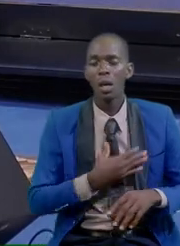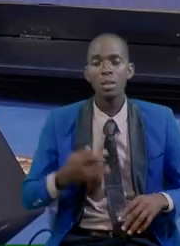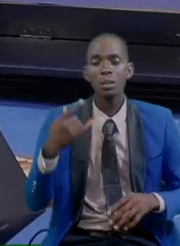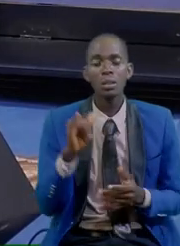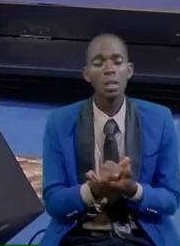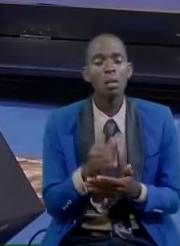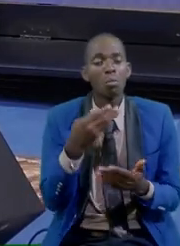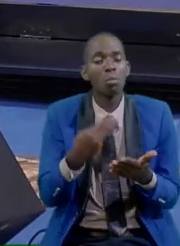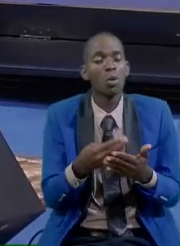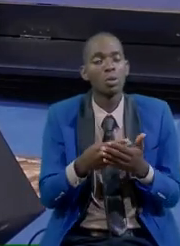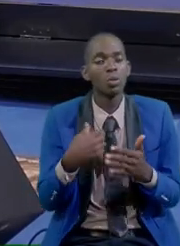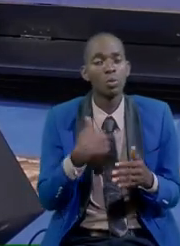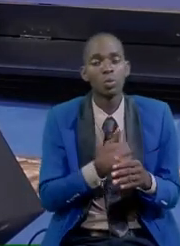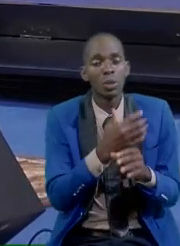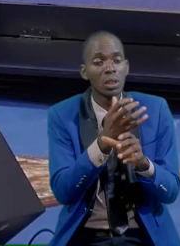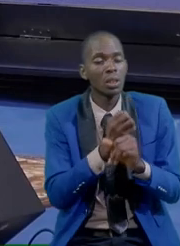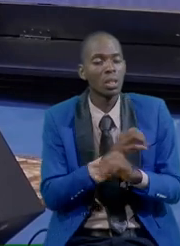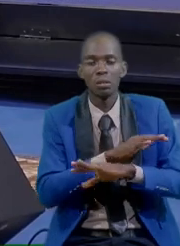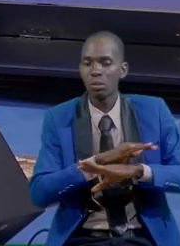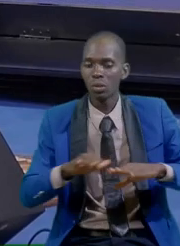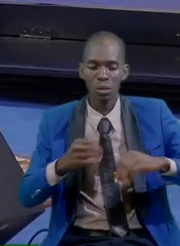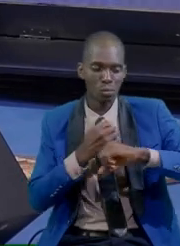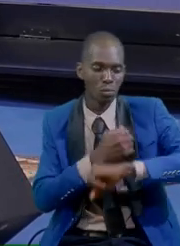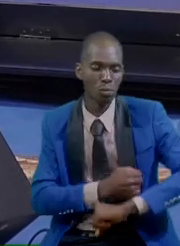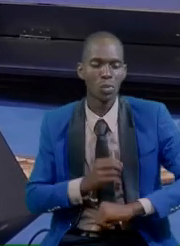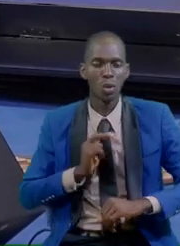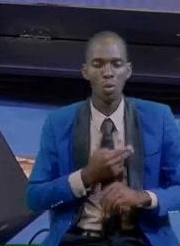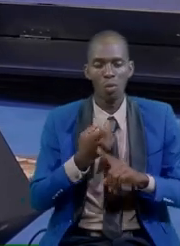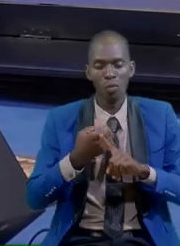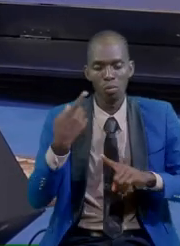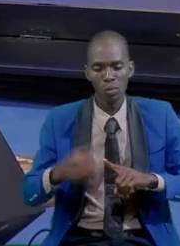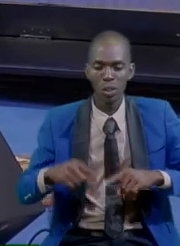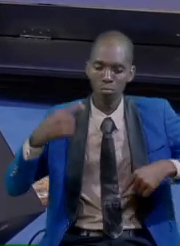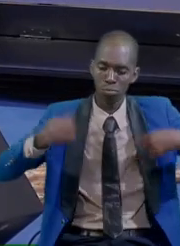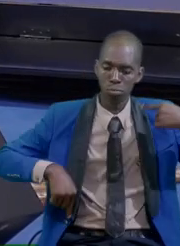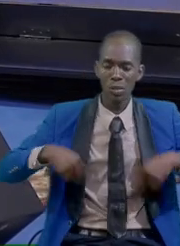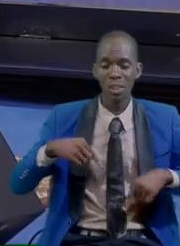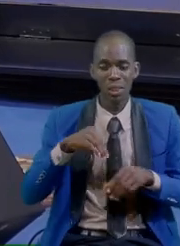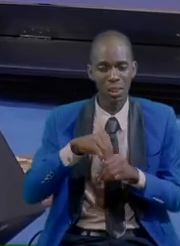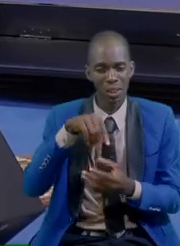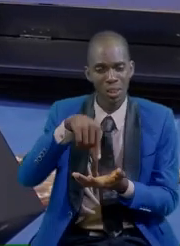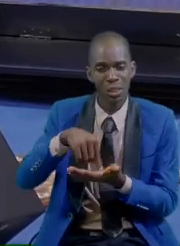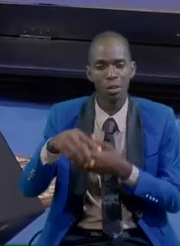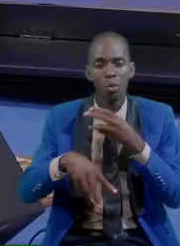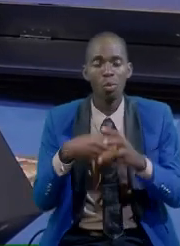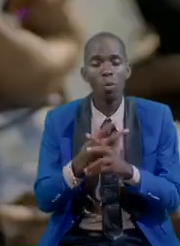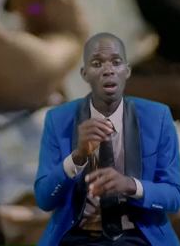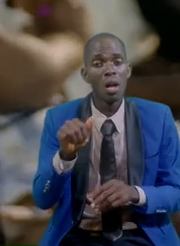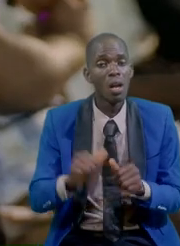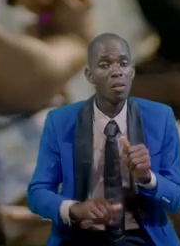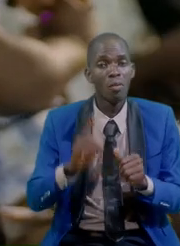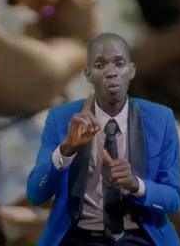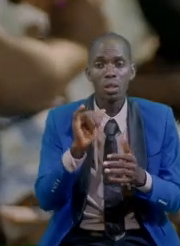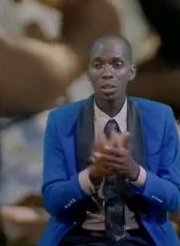shield us from the stripes. In this world, everyone that passes through the world, except